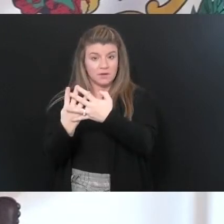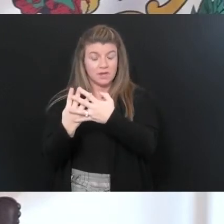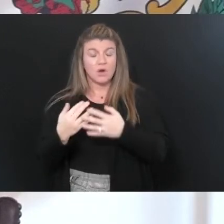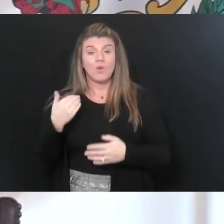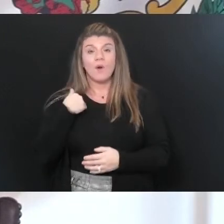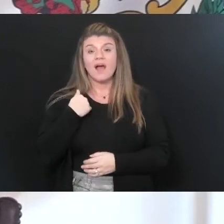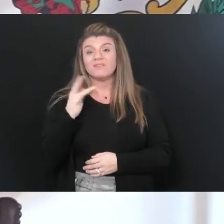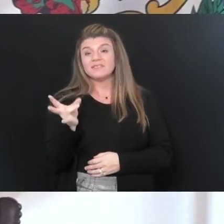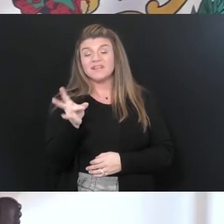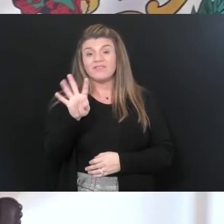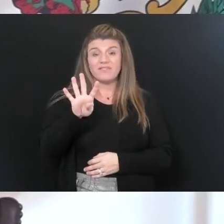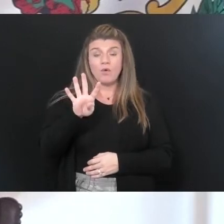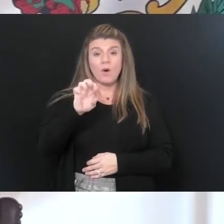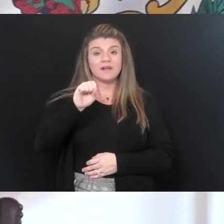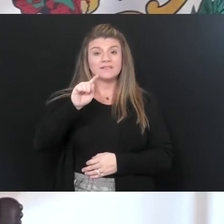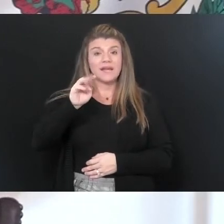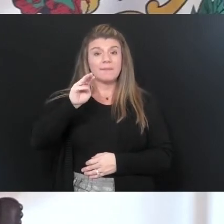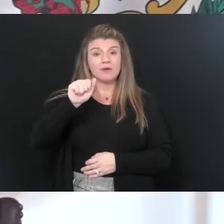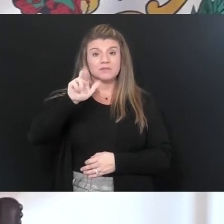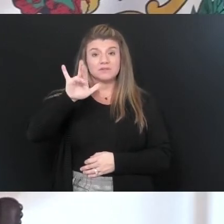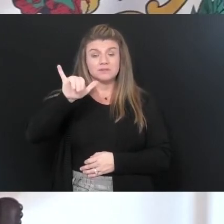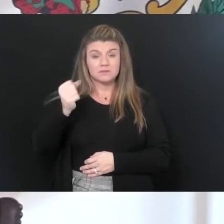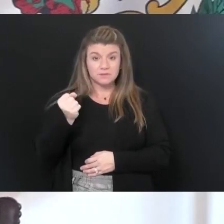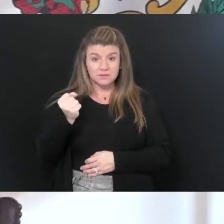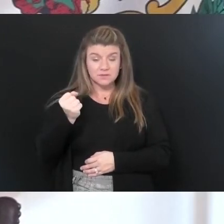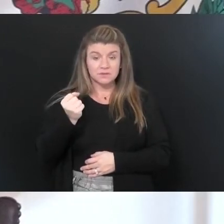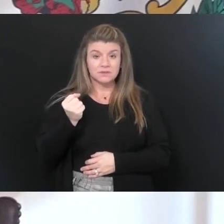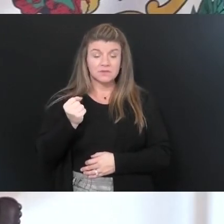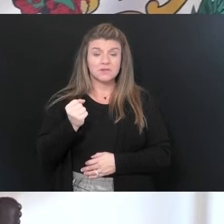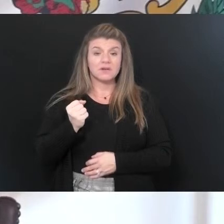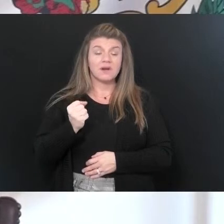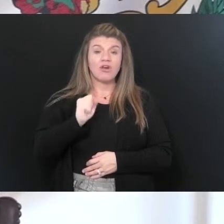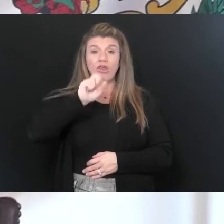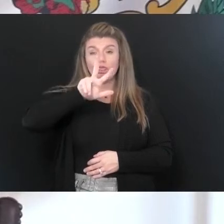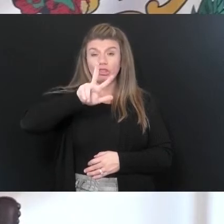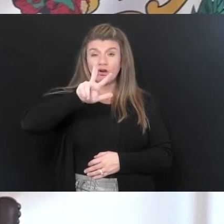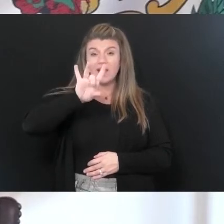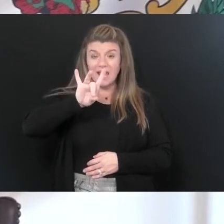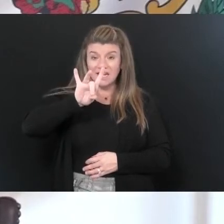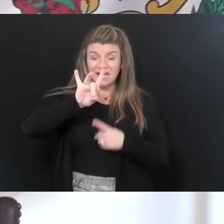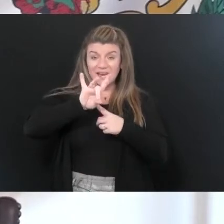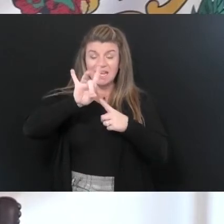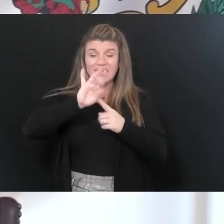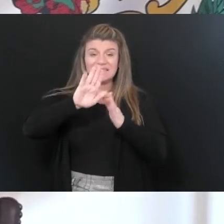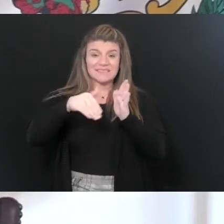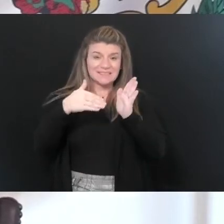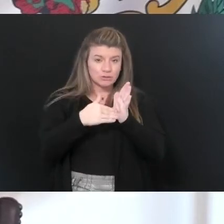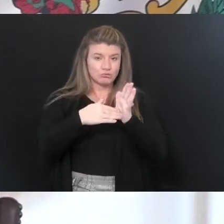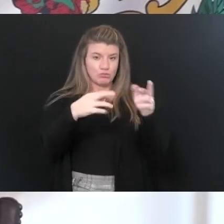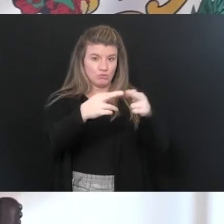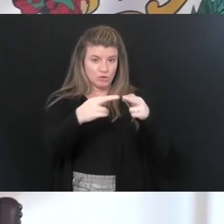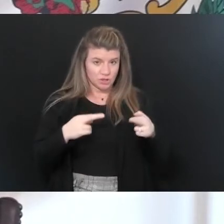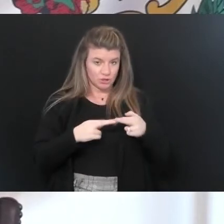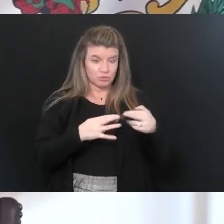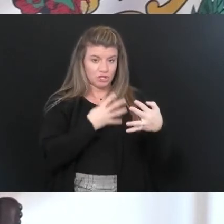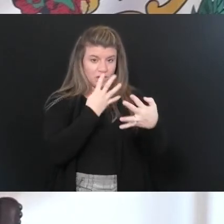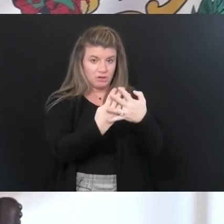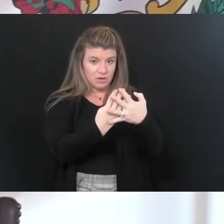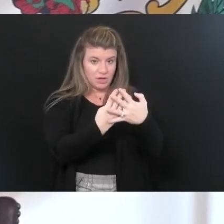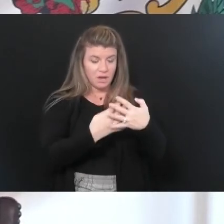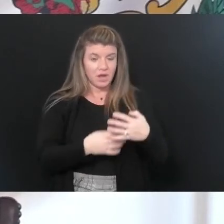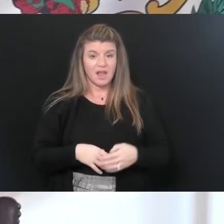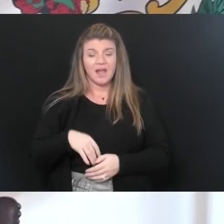have 74 at St. Mary's. We have 38 at the Central Regional Jail. And